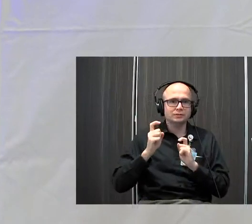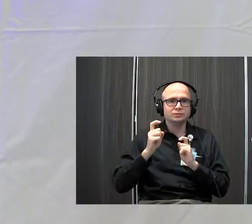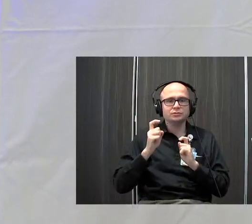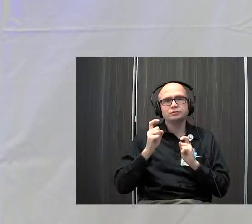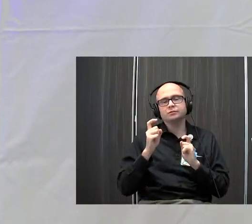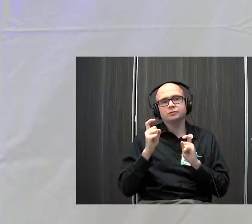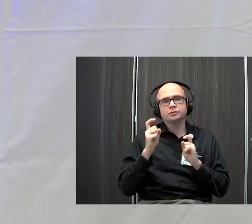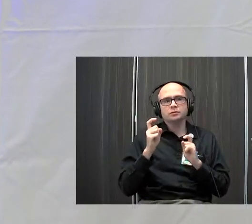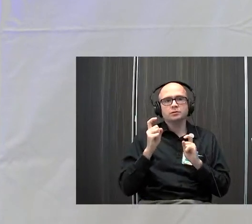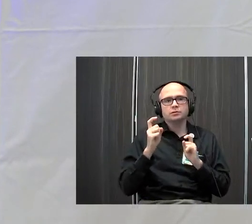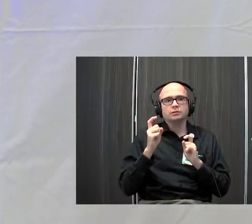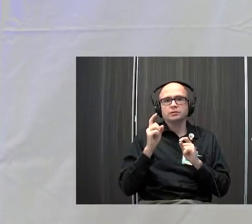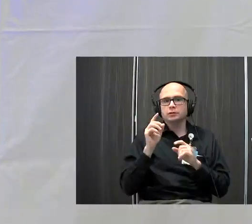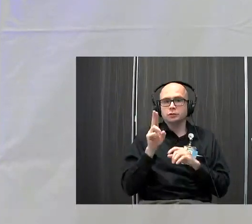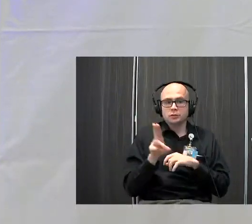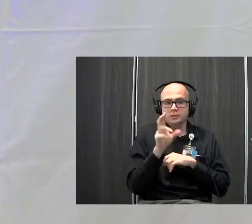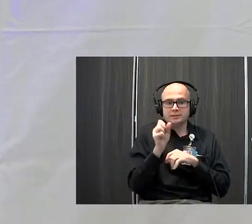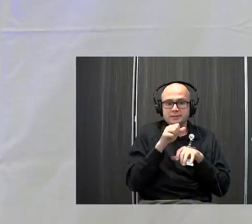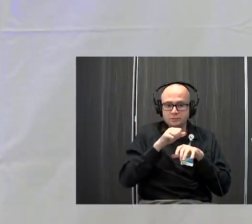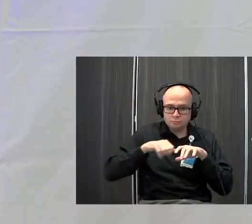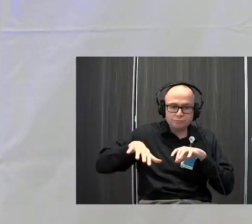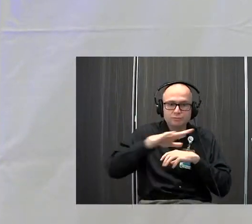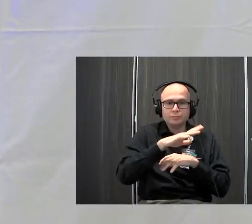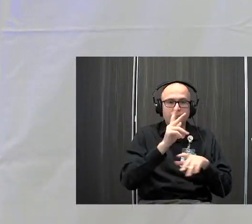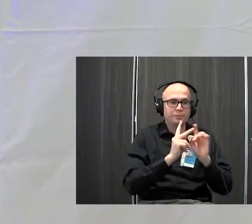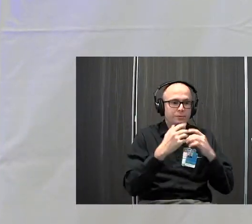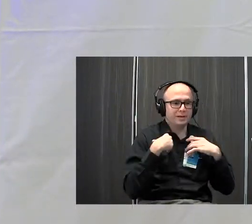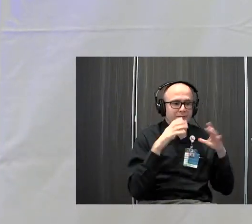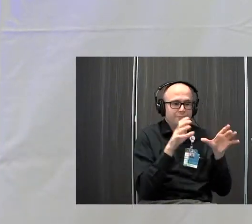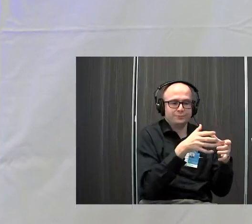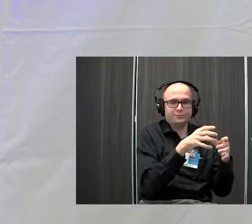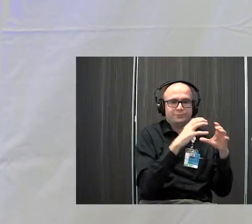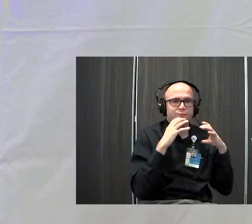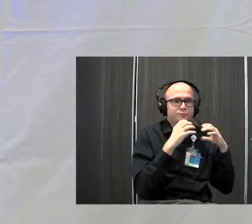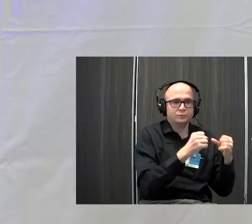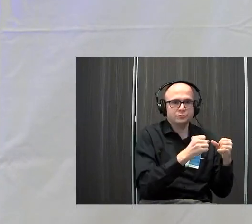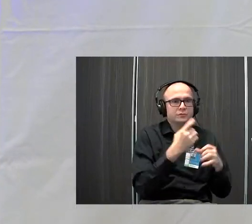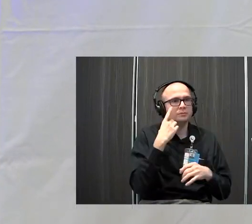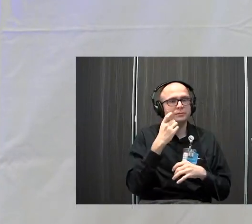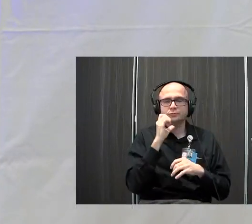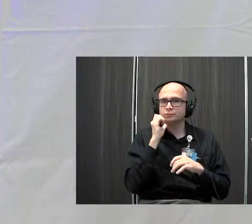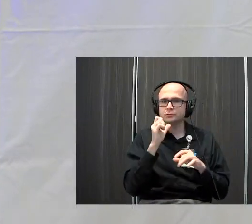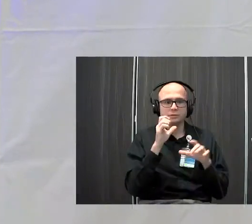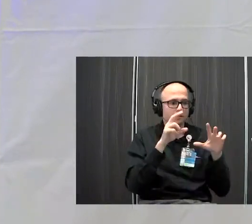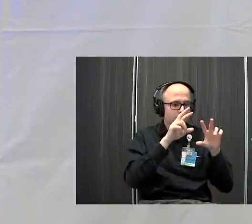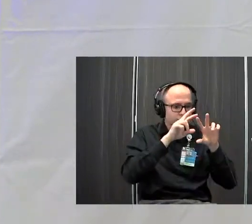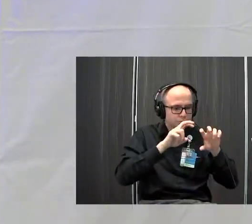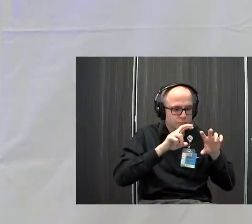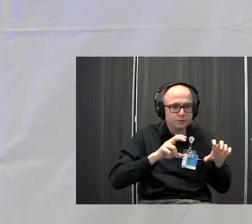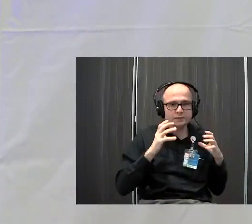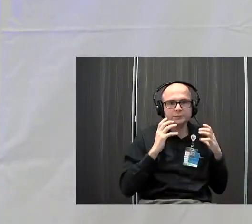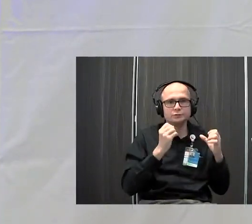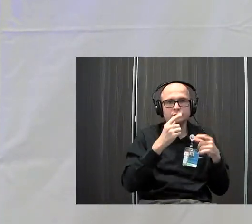denominator from the entire United States to those who have CHARGE syndrome? And because we're not screening for CHARGE syndrome